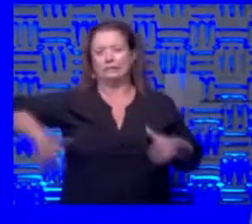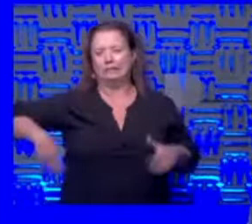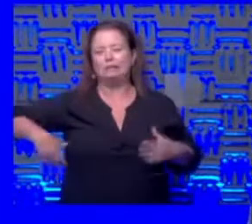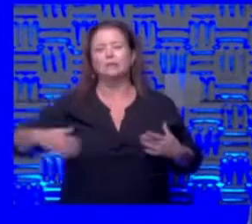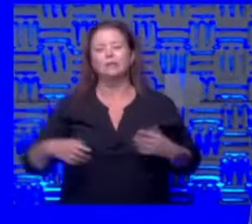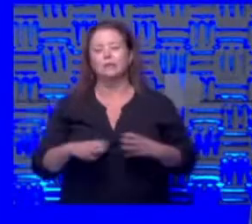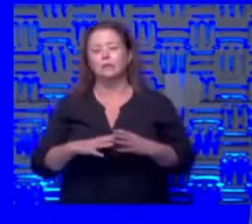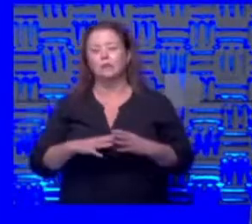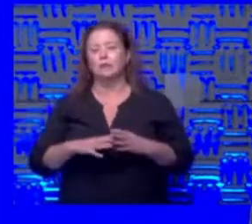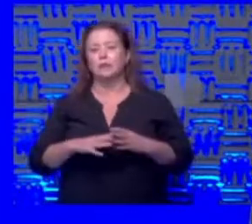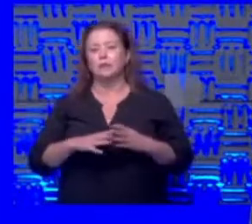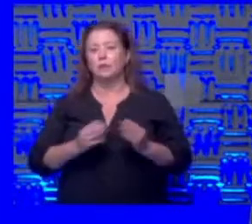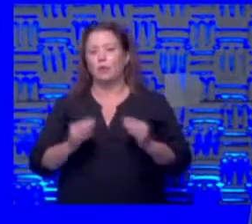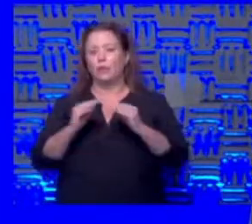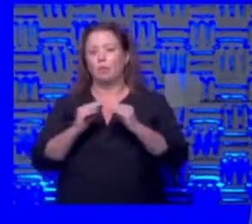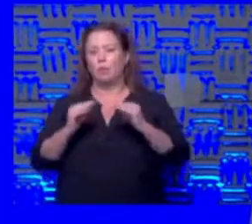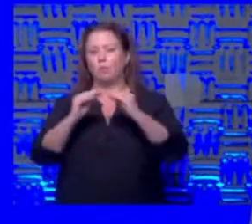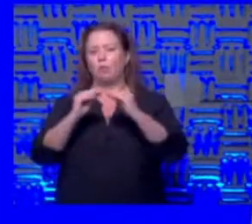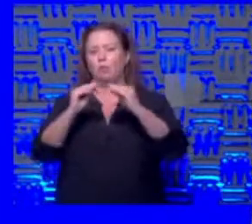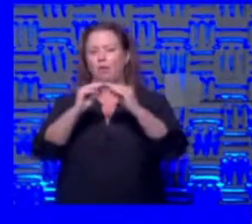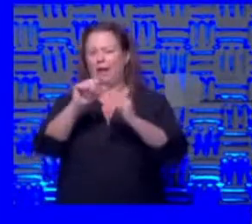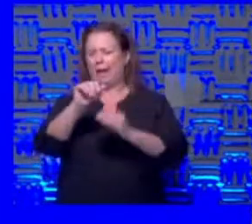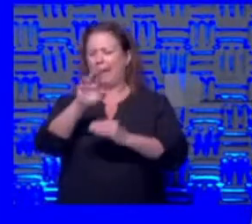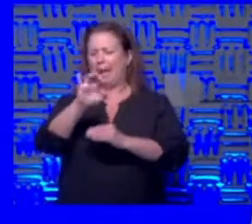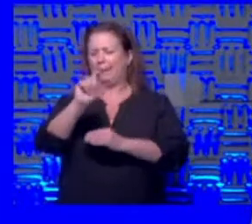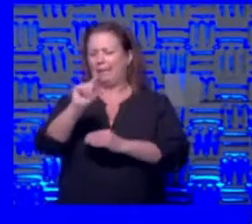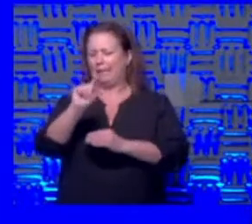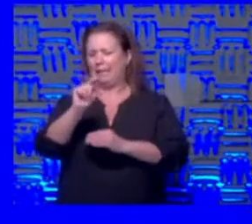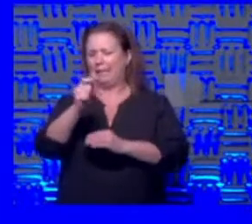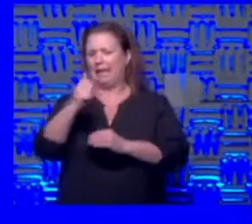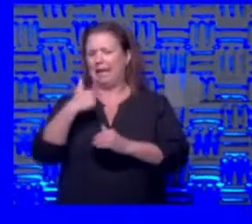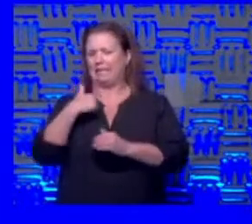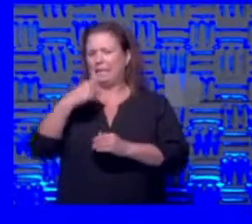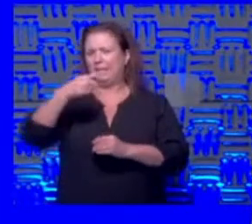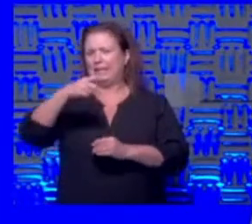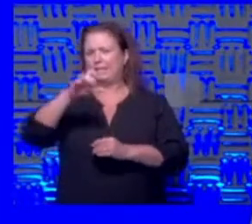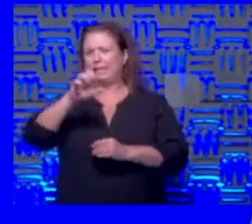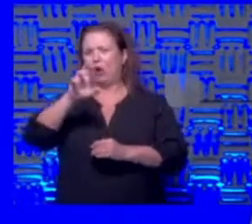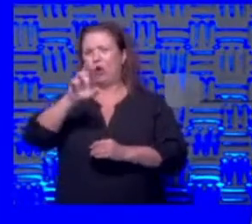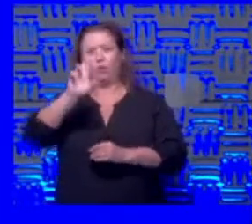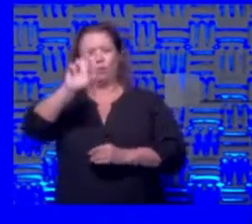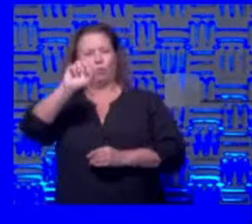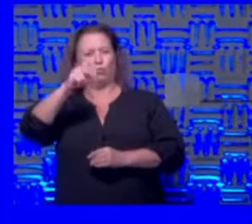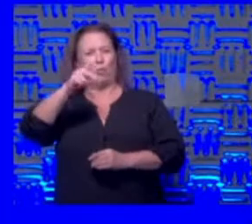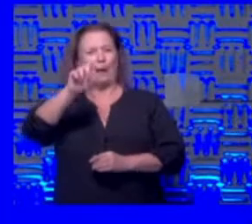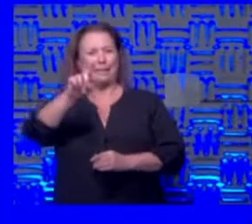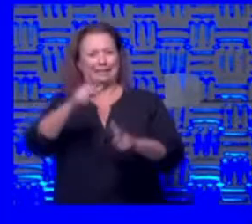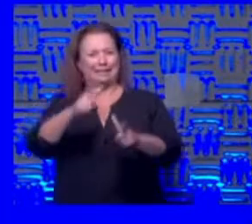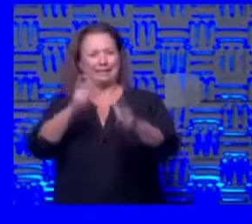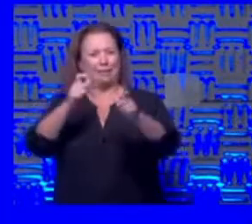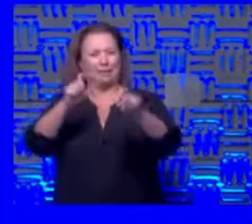certainly they are getting more and more. I think Abbott has a rapid PCR test. I think,